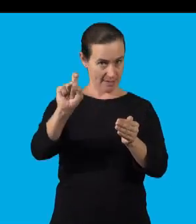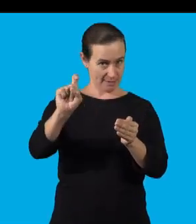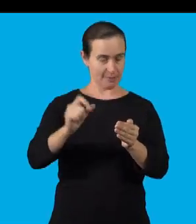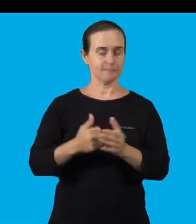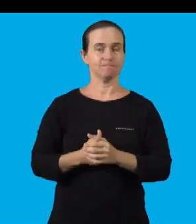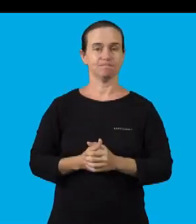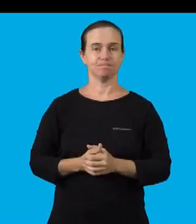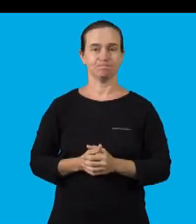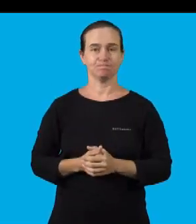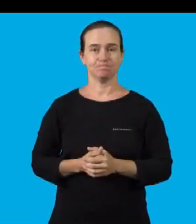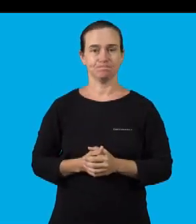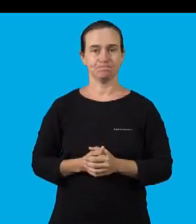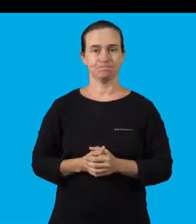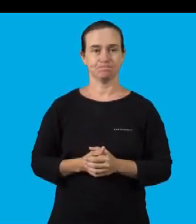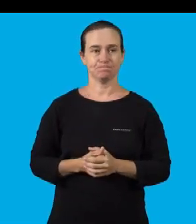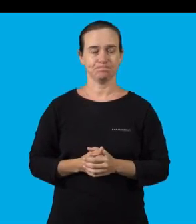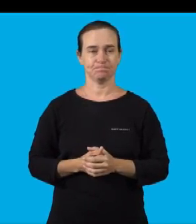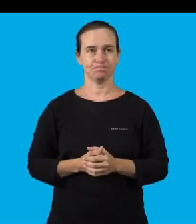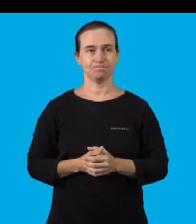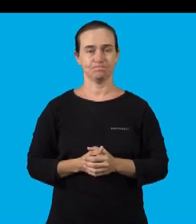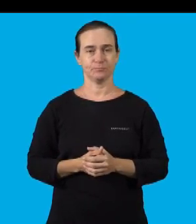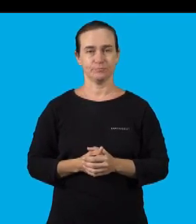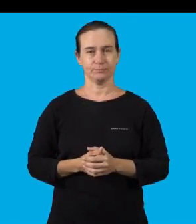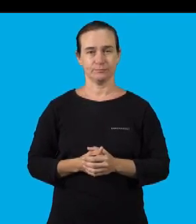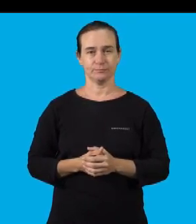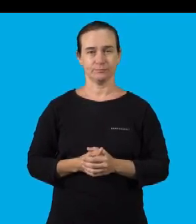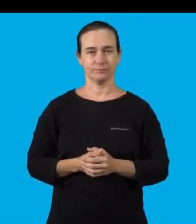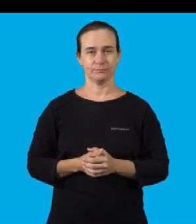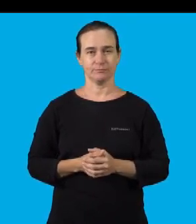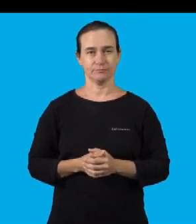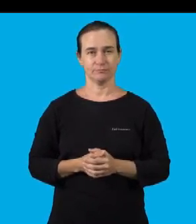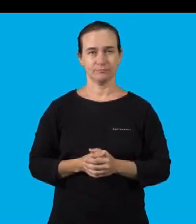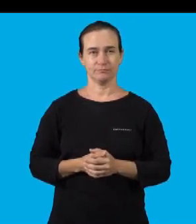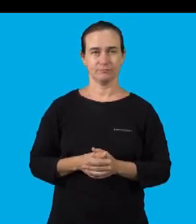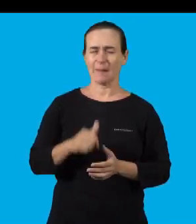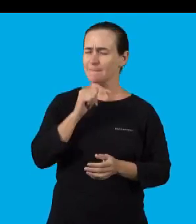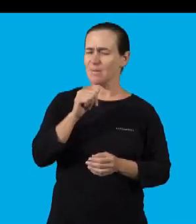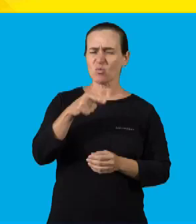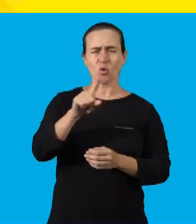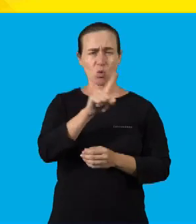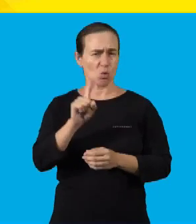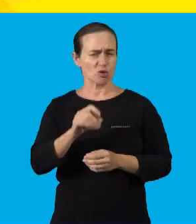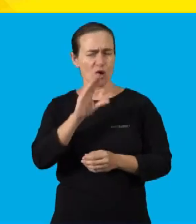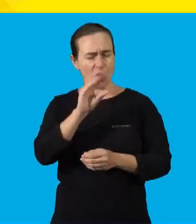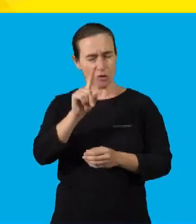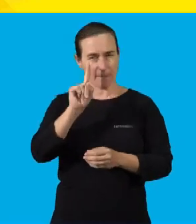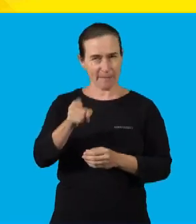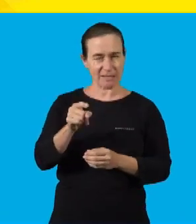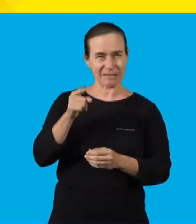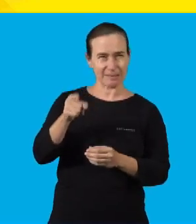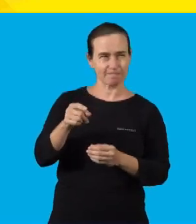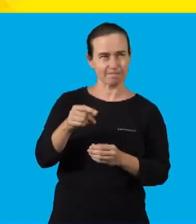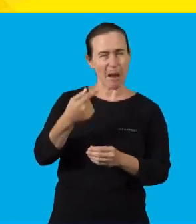a exponent x. Now remember, whatever question you are going to be asked, you need to